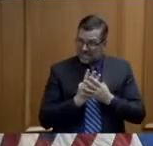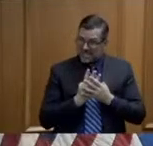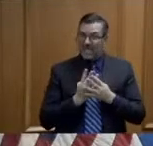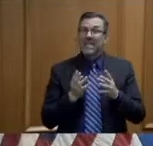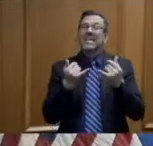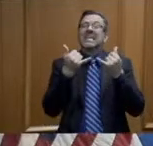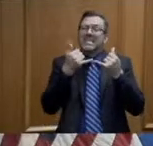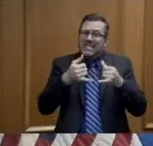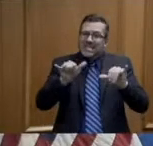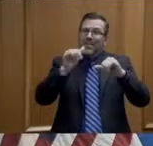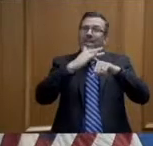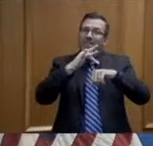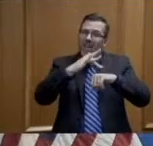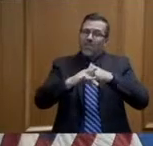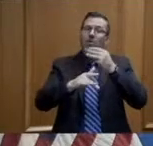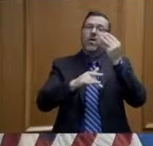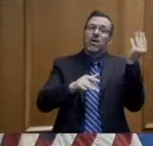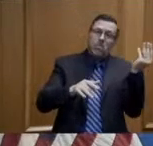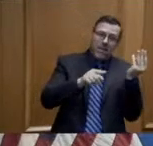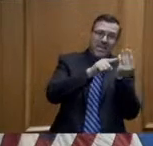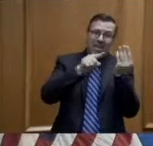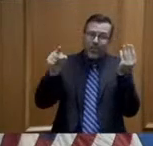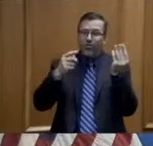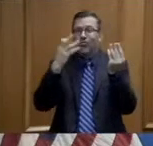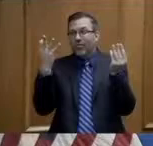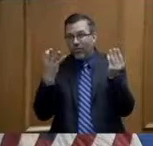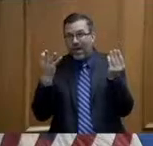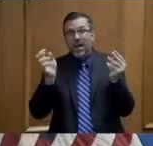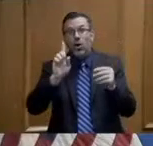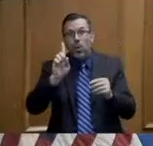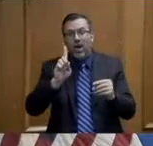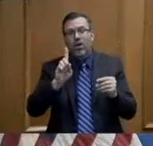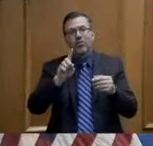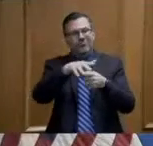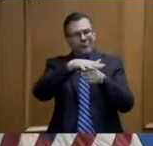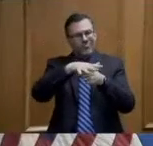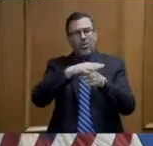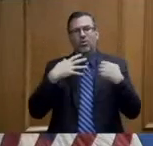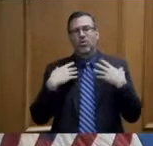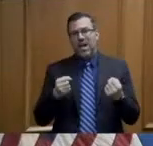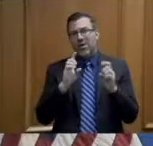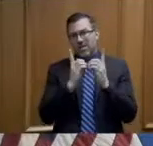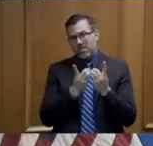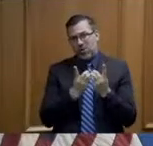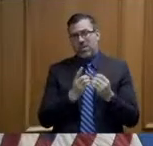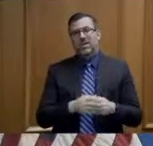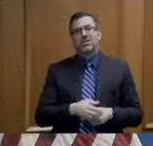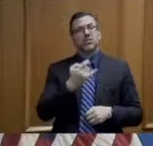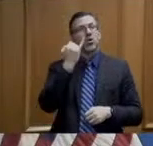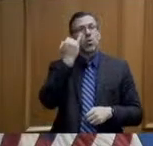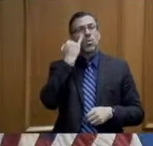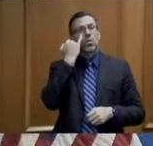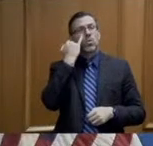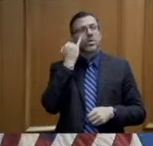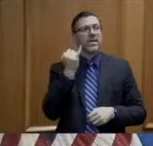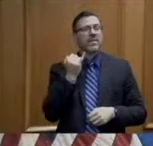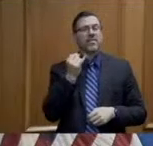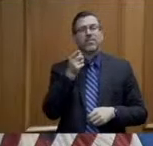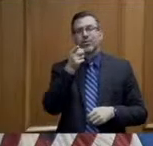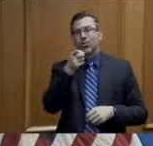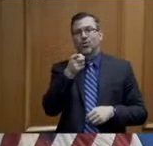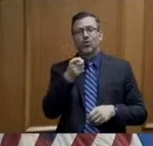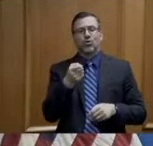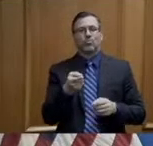still available Monday through Friday at all local health departments. So if for some reason somebody's not able to get out